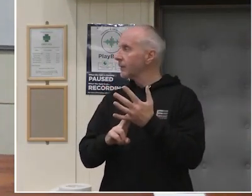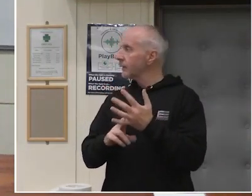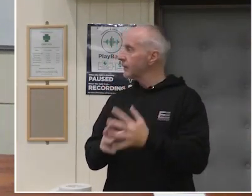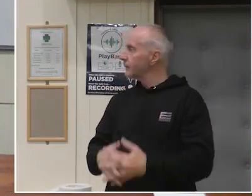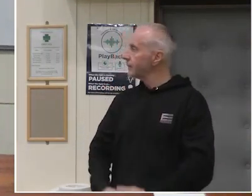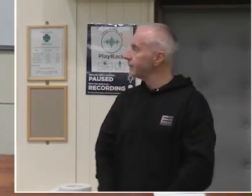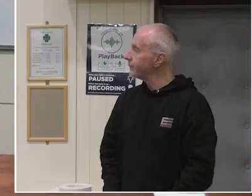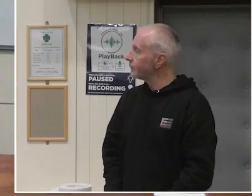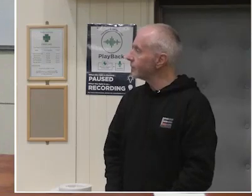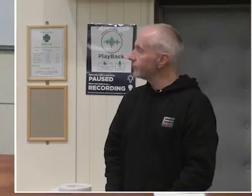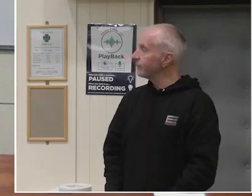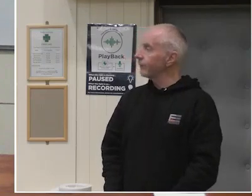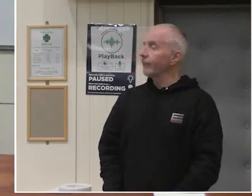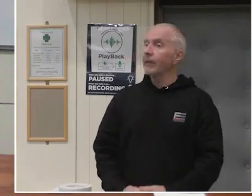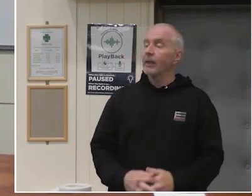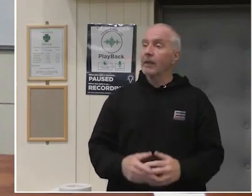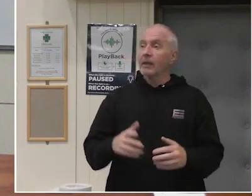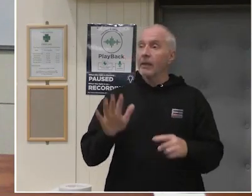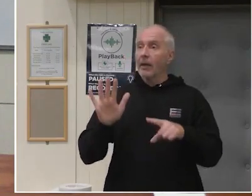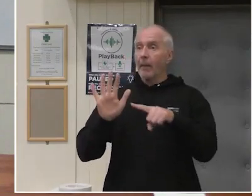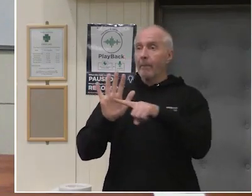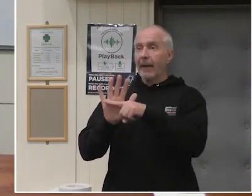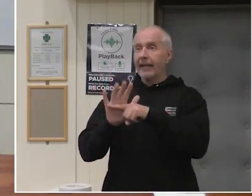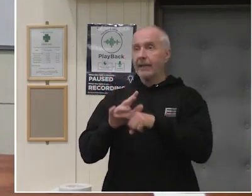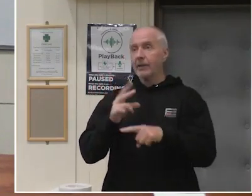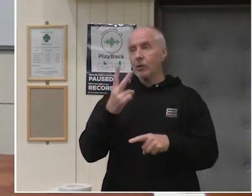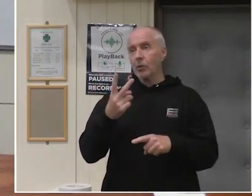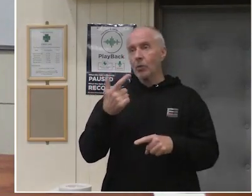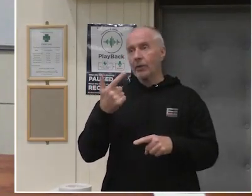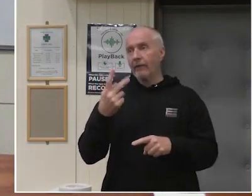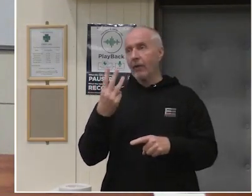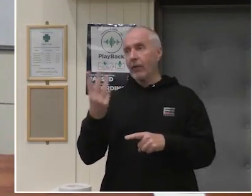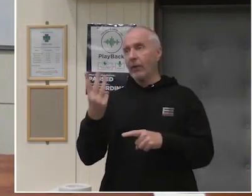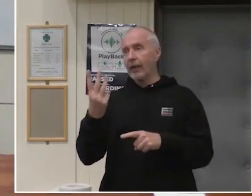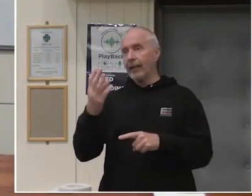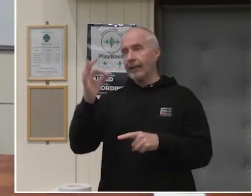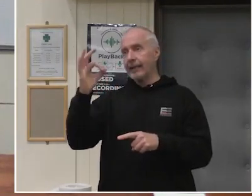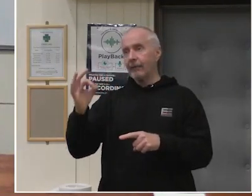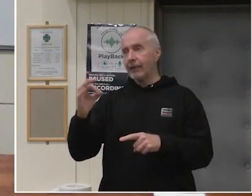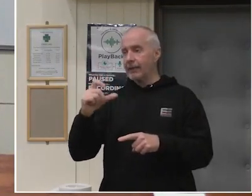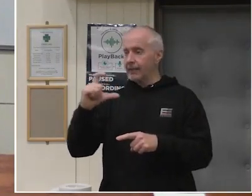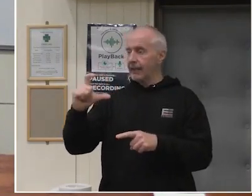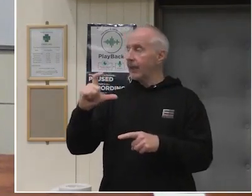yet. Minus 273 degrees Celsius. Gold.